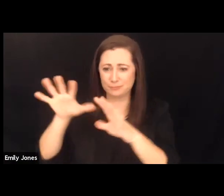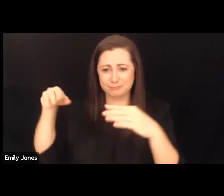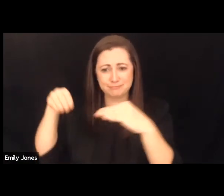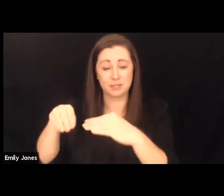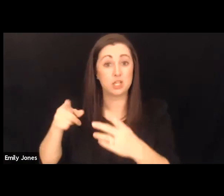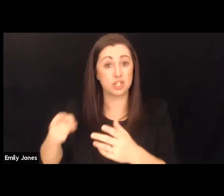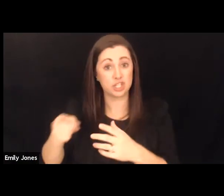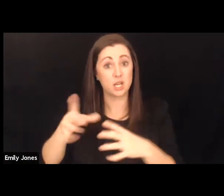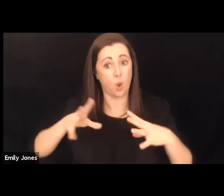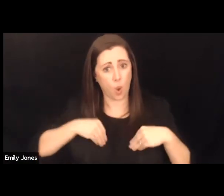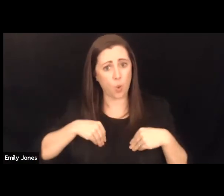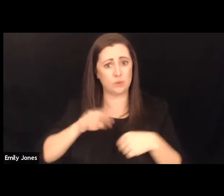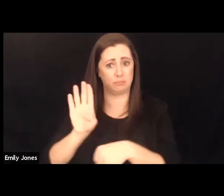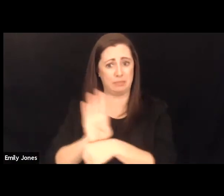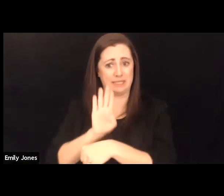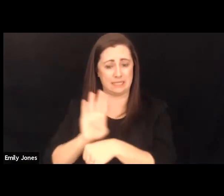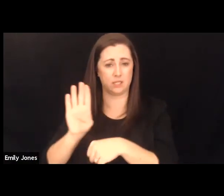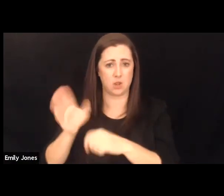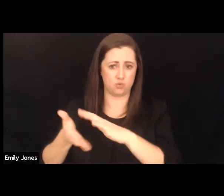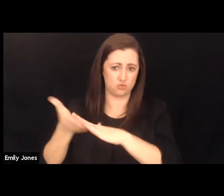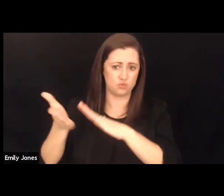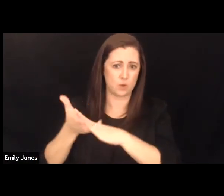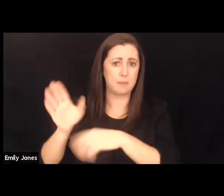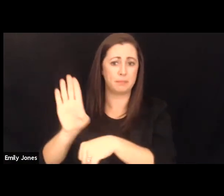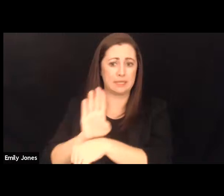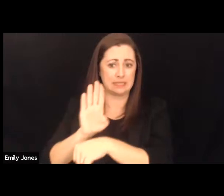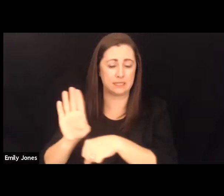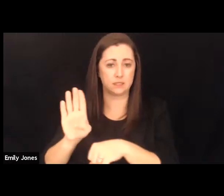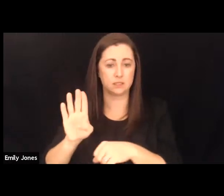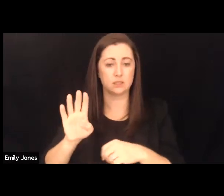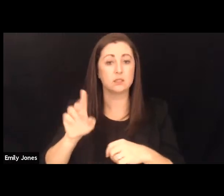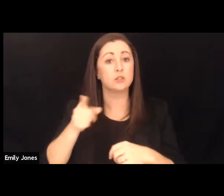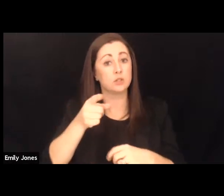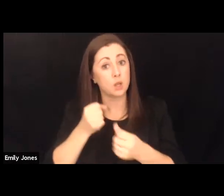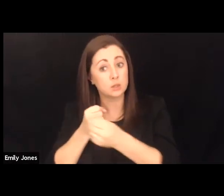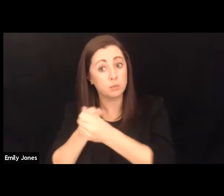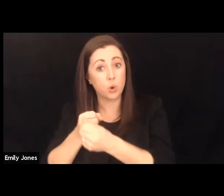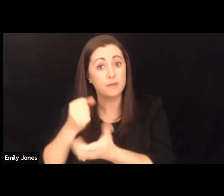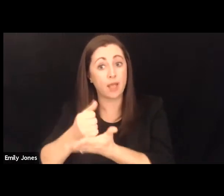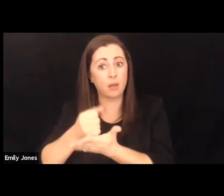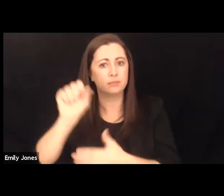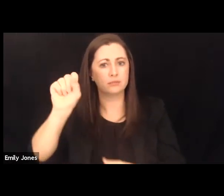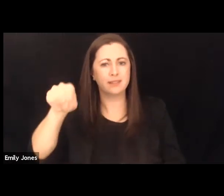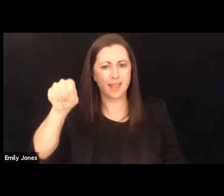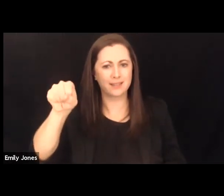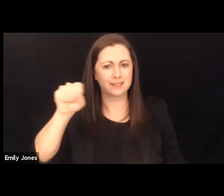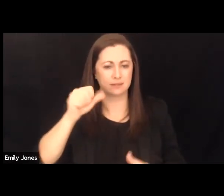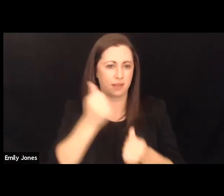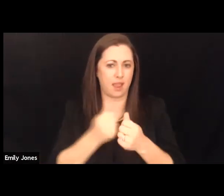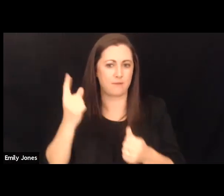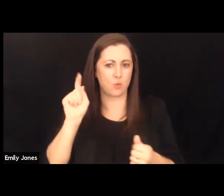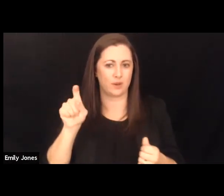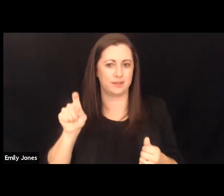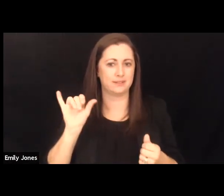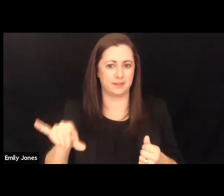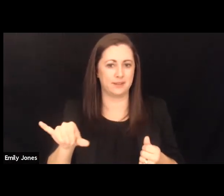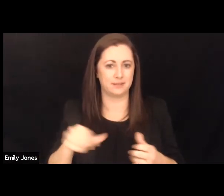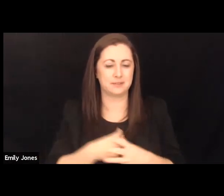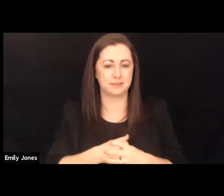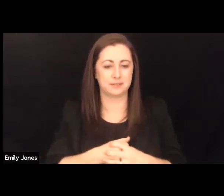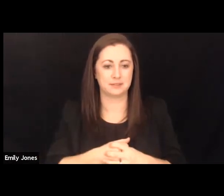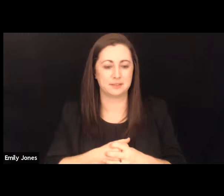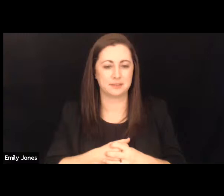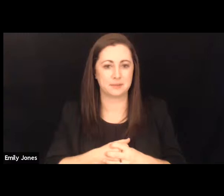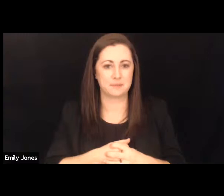She's running this business. Yes, she has some supportive help, of course, like we all need supportive help. But think about